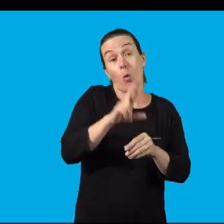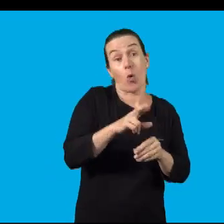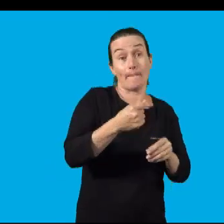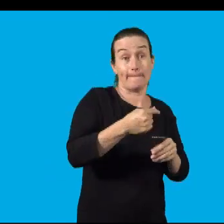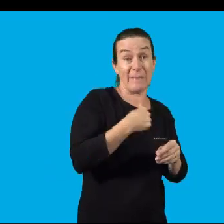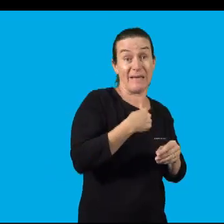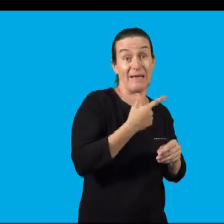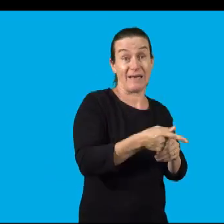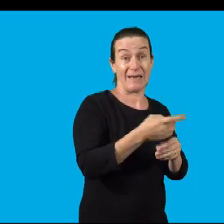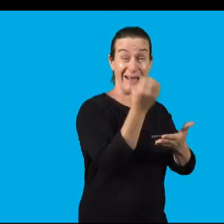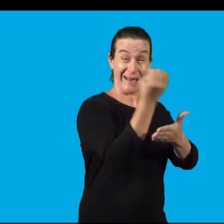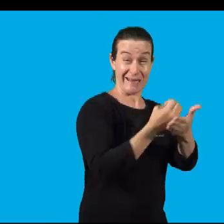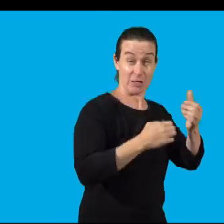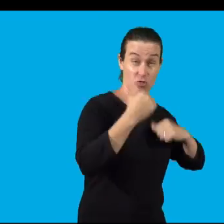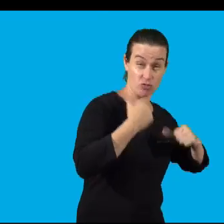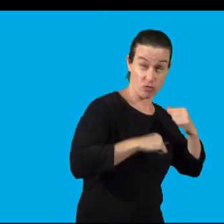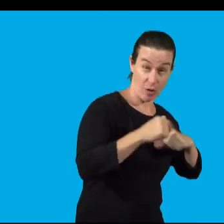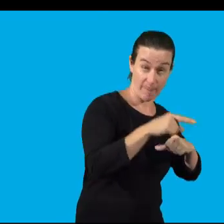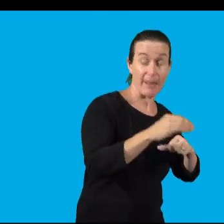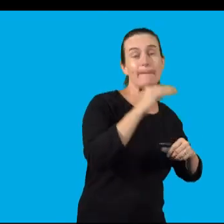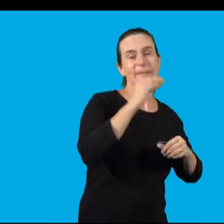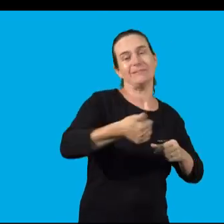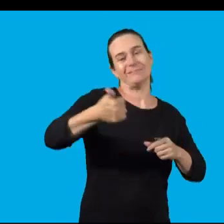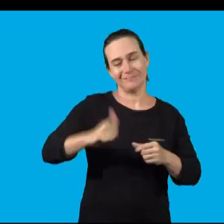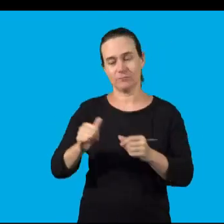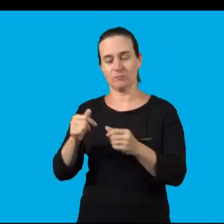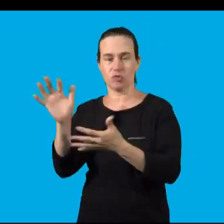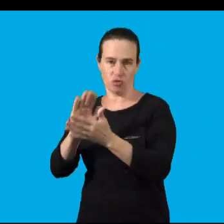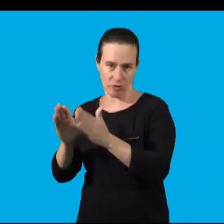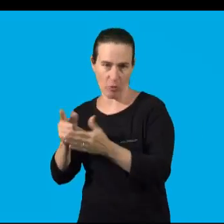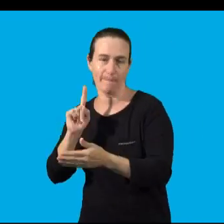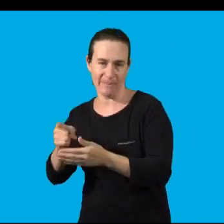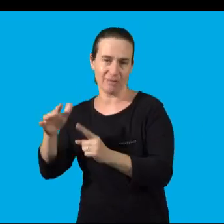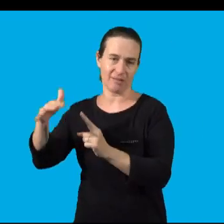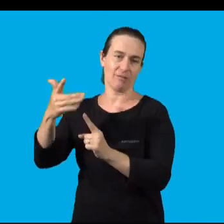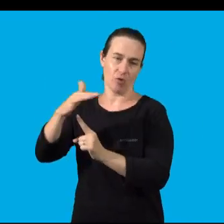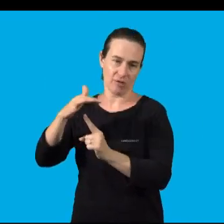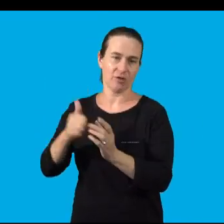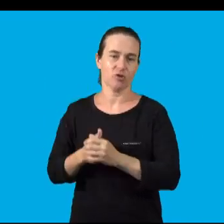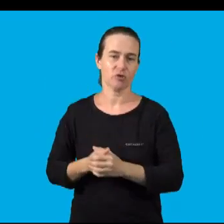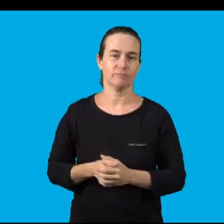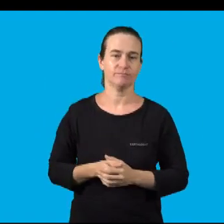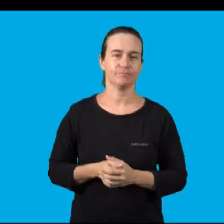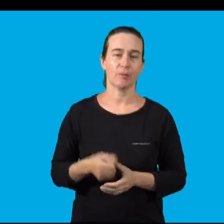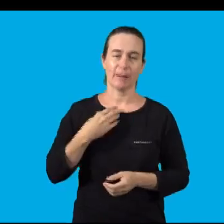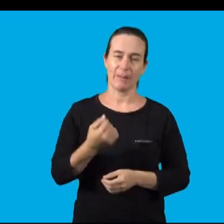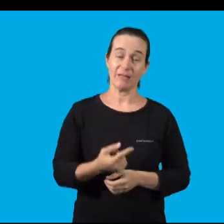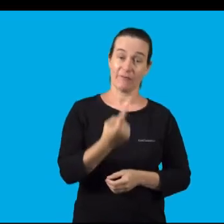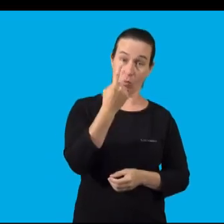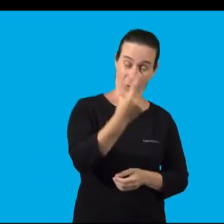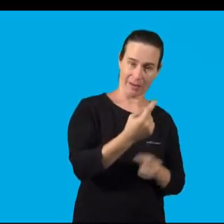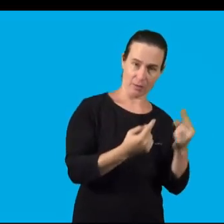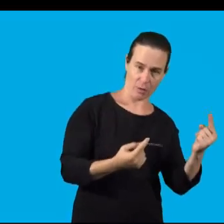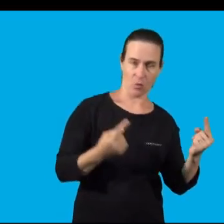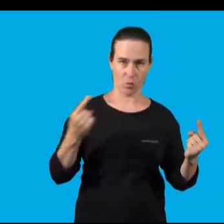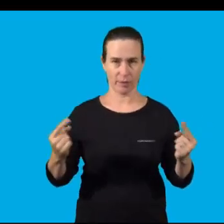Thus, you must have one essay and one contextual from a different genre. It is important to ensure that